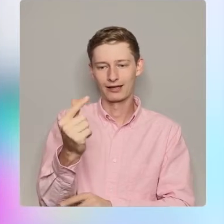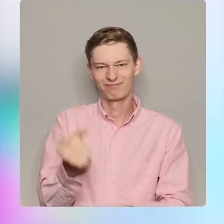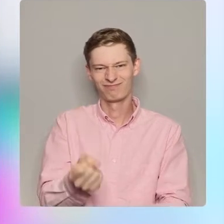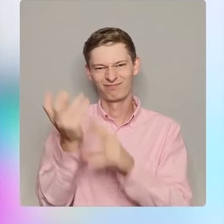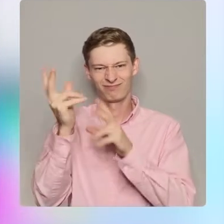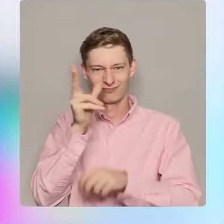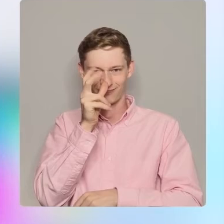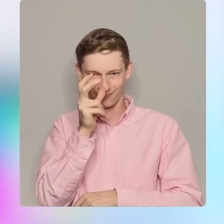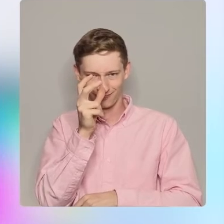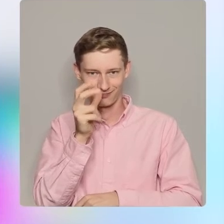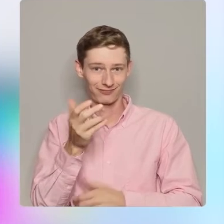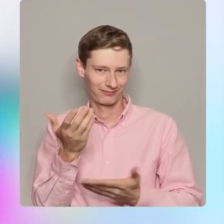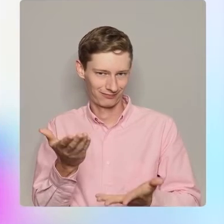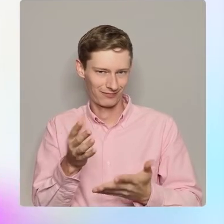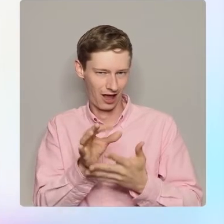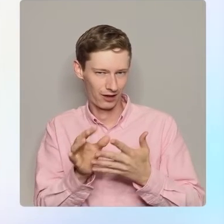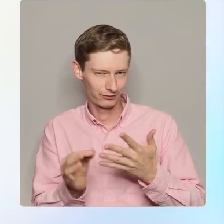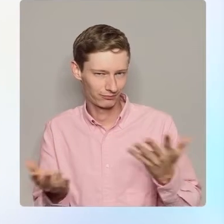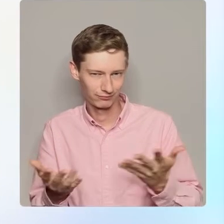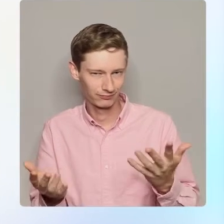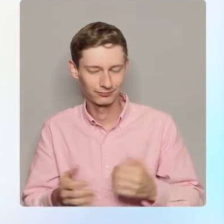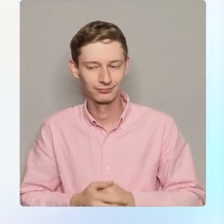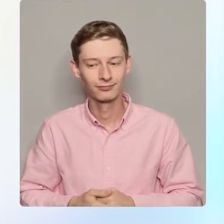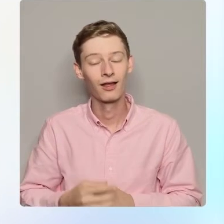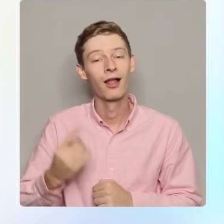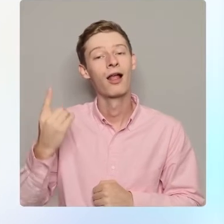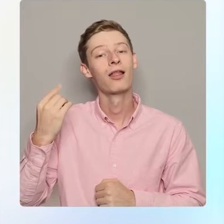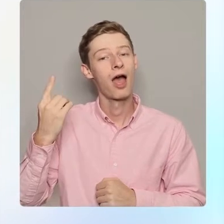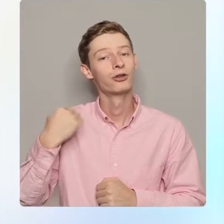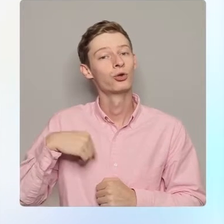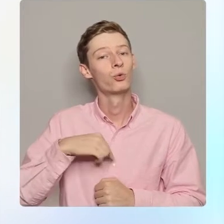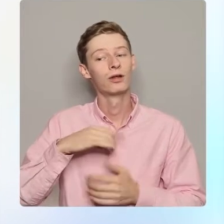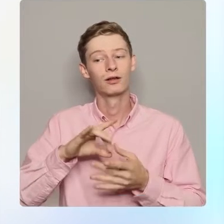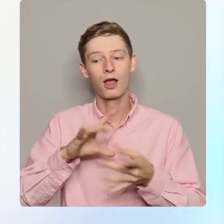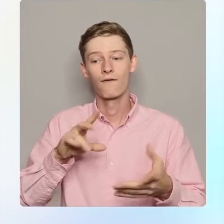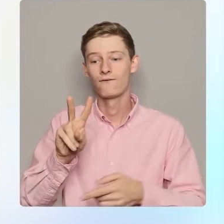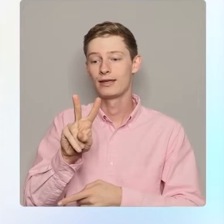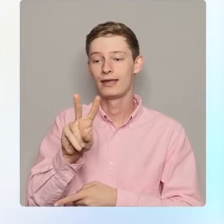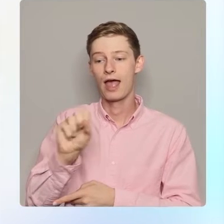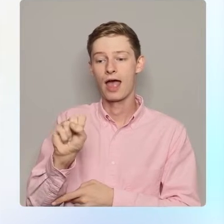and spend more time on adding new features or enhancing gameplay.